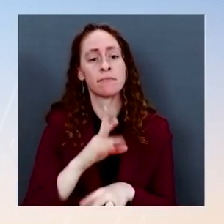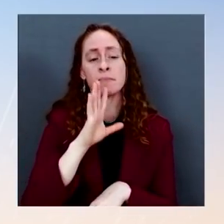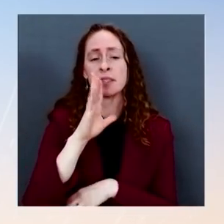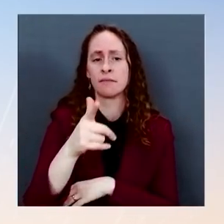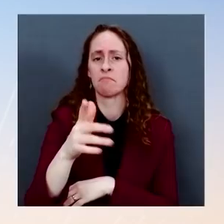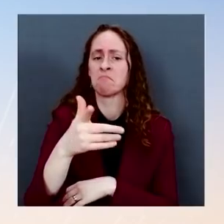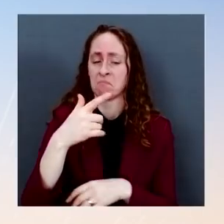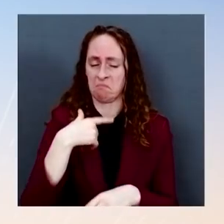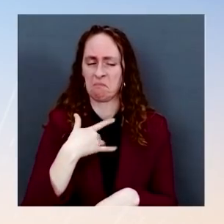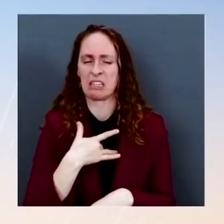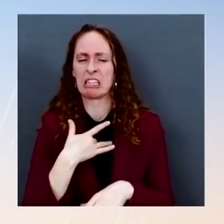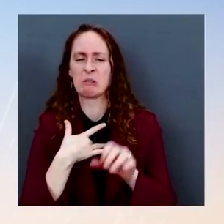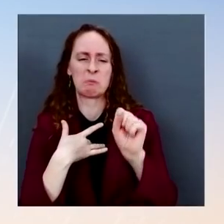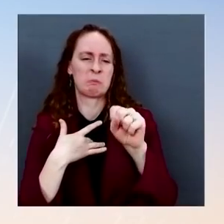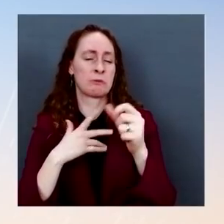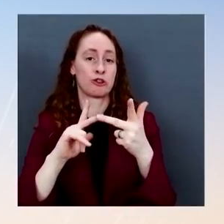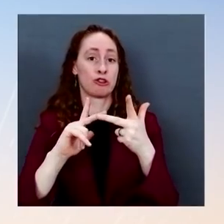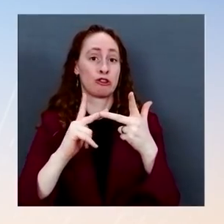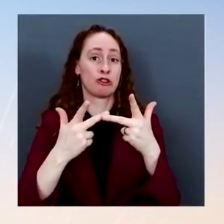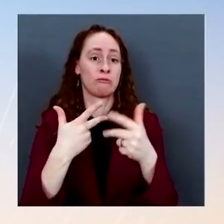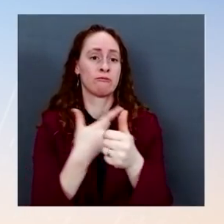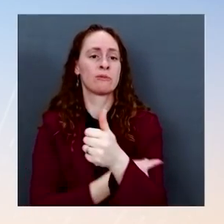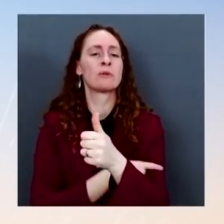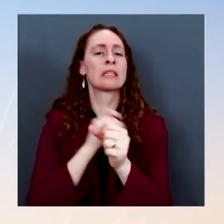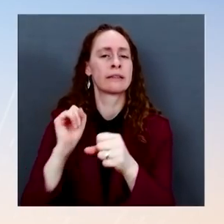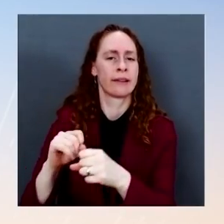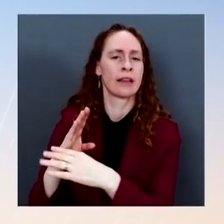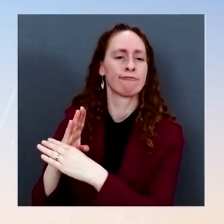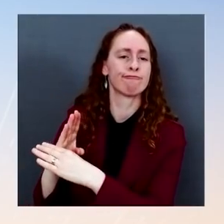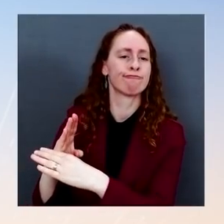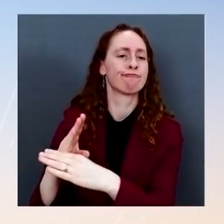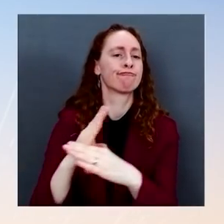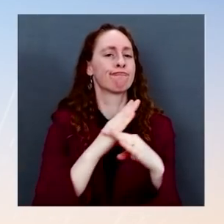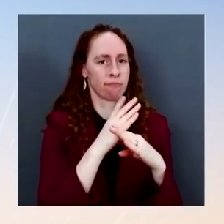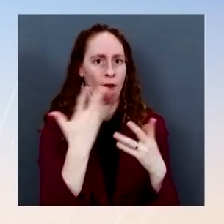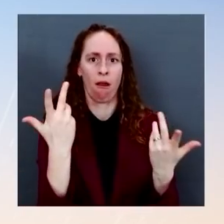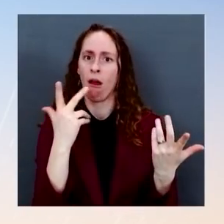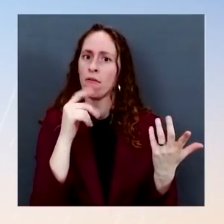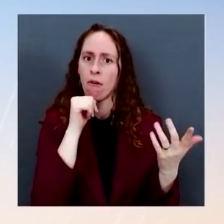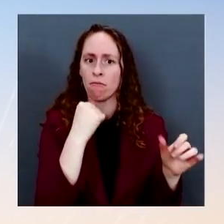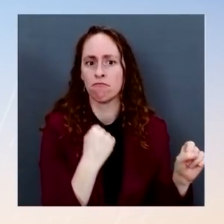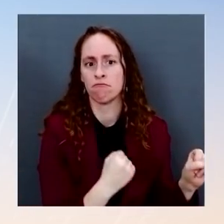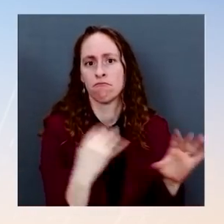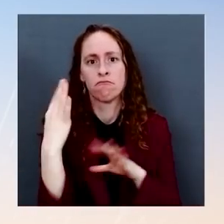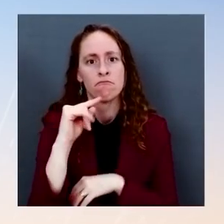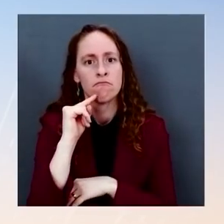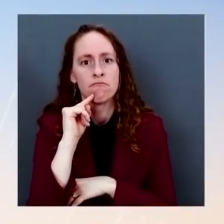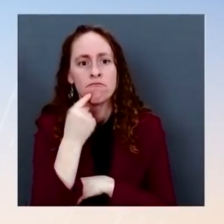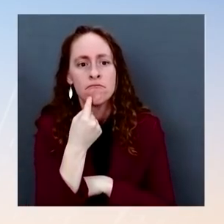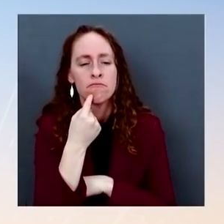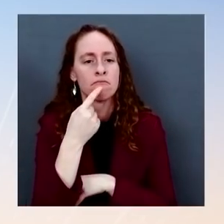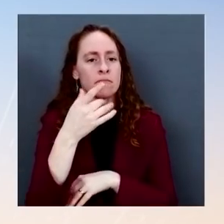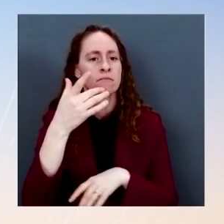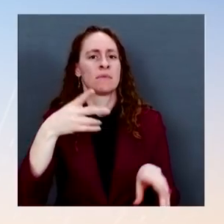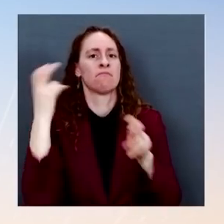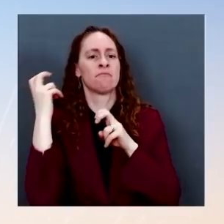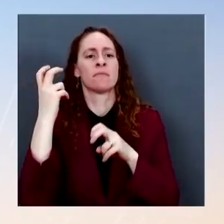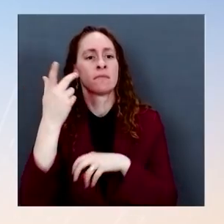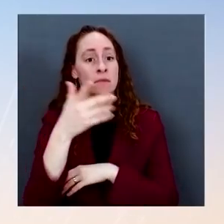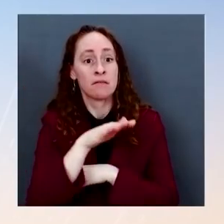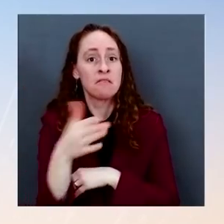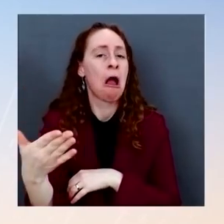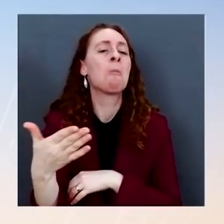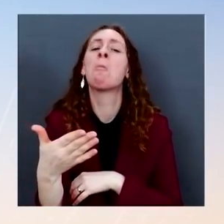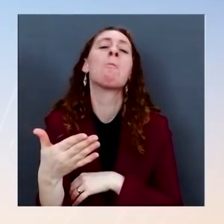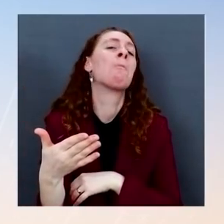prevent hospitalization and death, and that's why we are going to continue to echo that out to the public. I know you're don't fine.